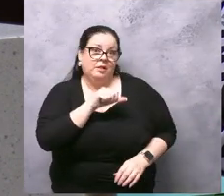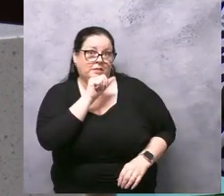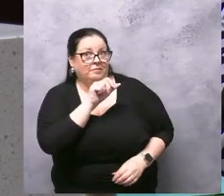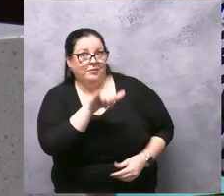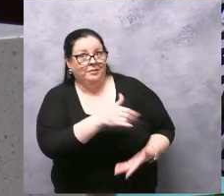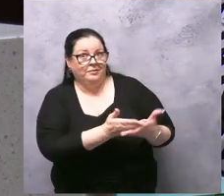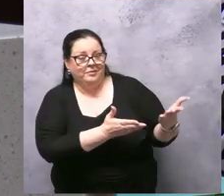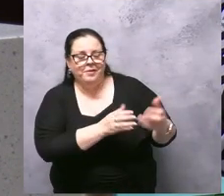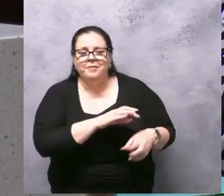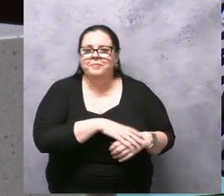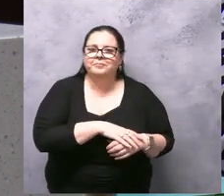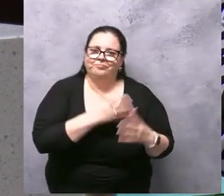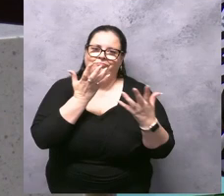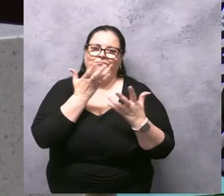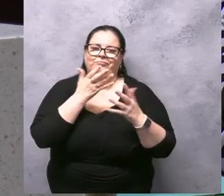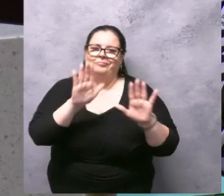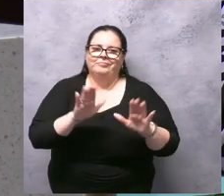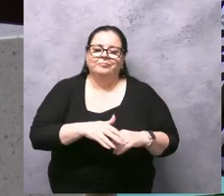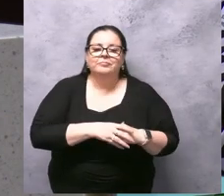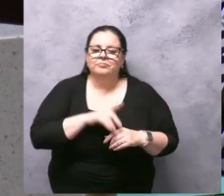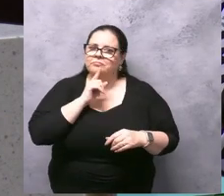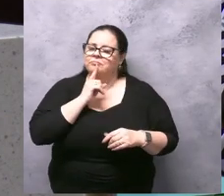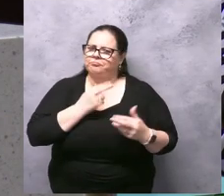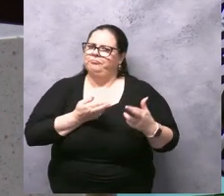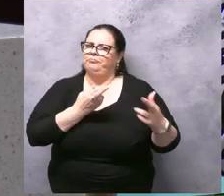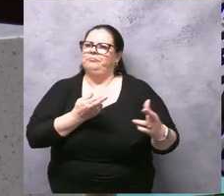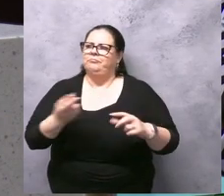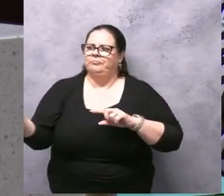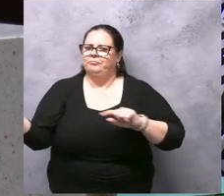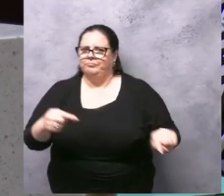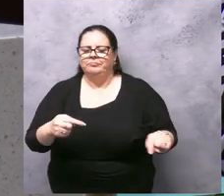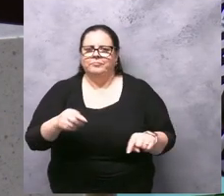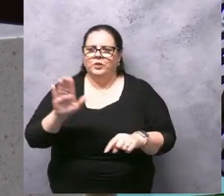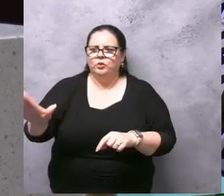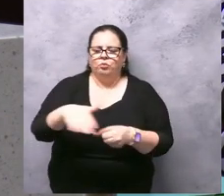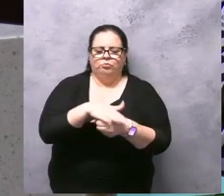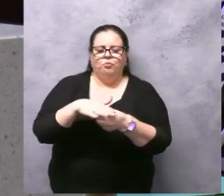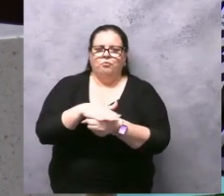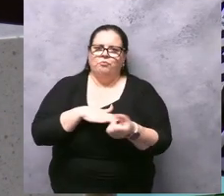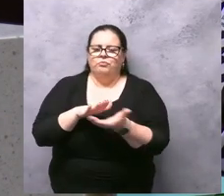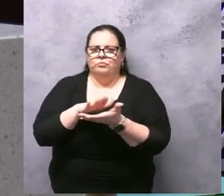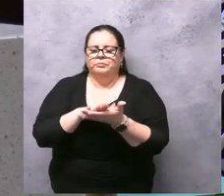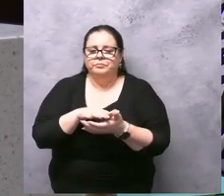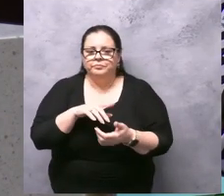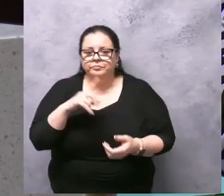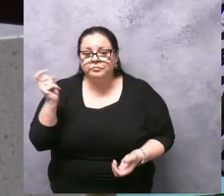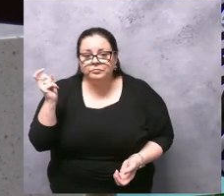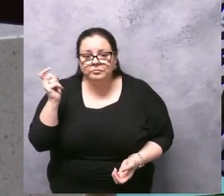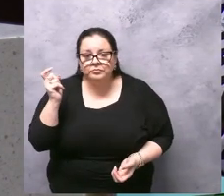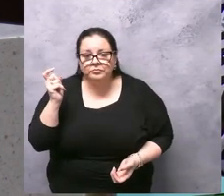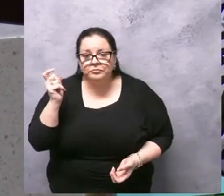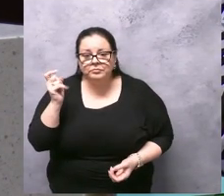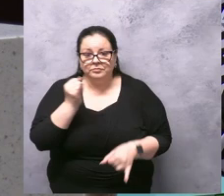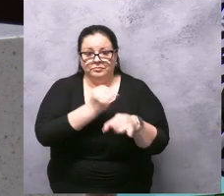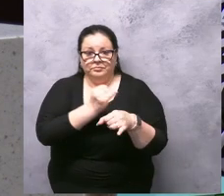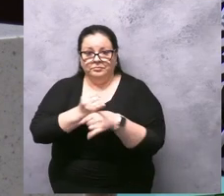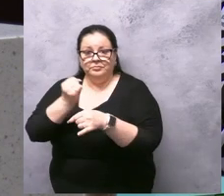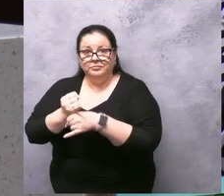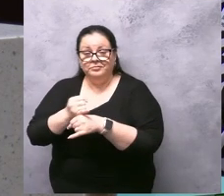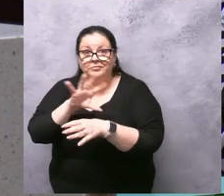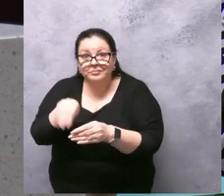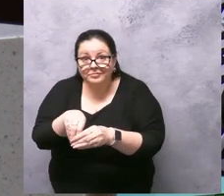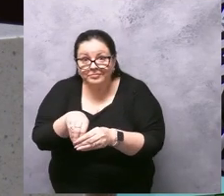food. It was awesome. Highly recommend that you attend those at your local school, because the campuses that are putting that